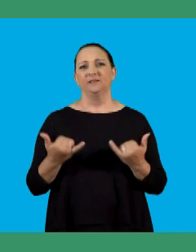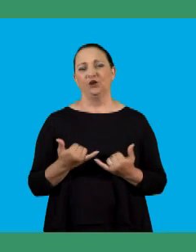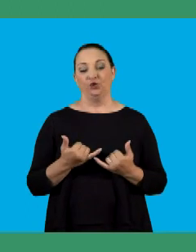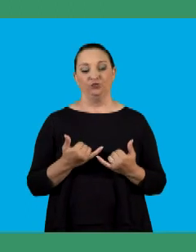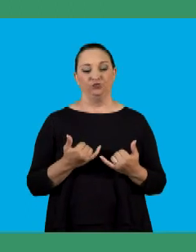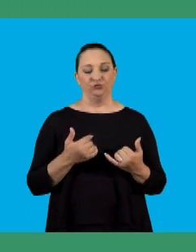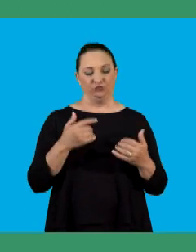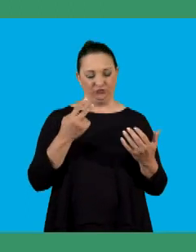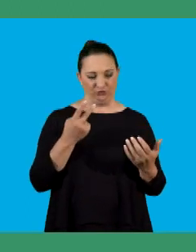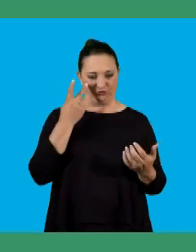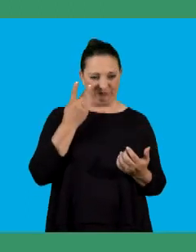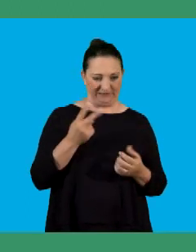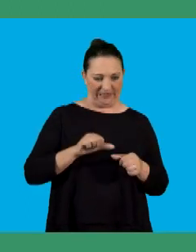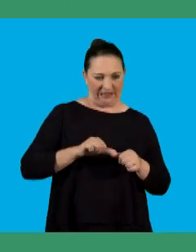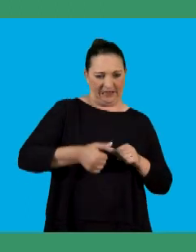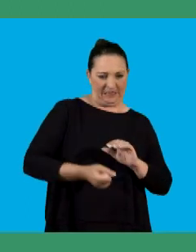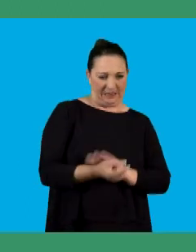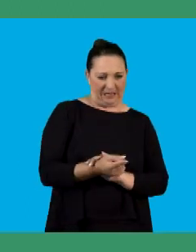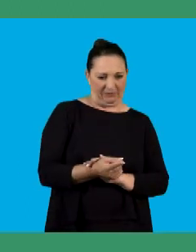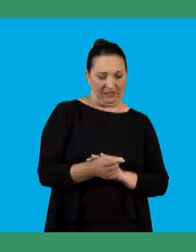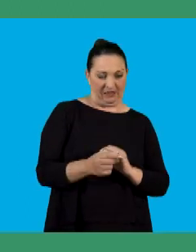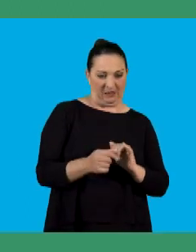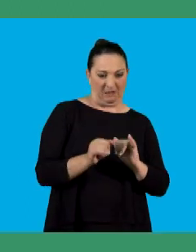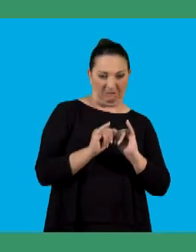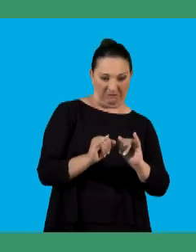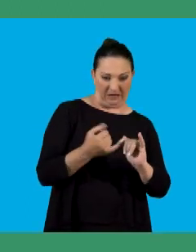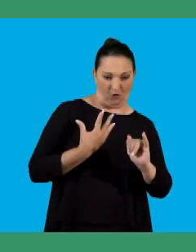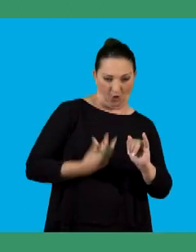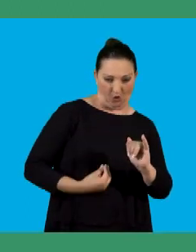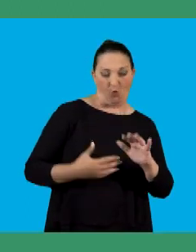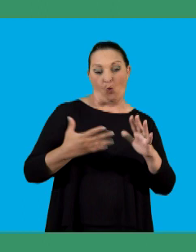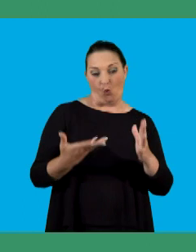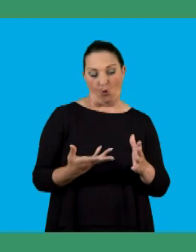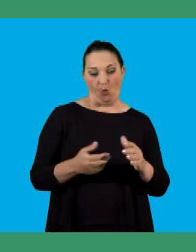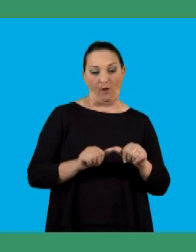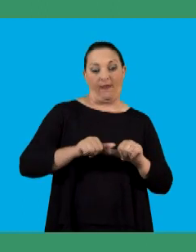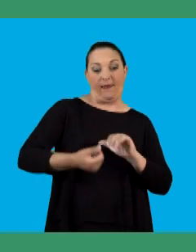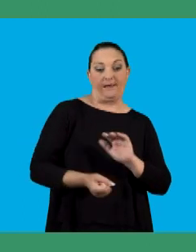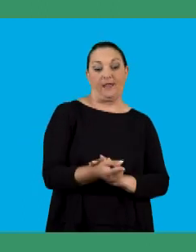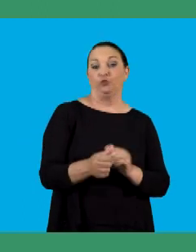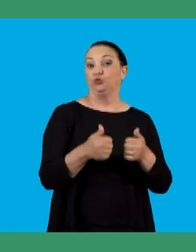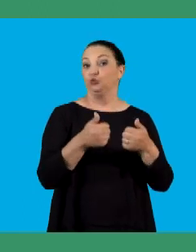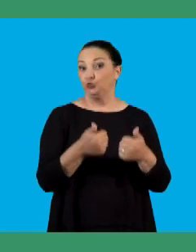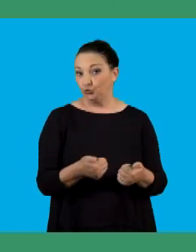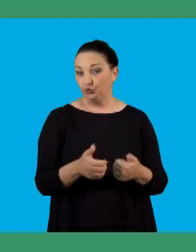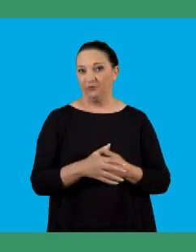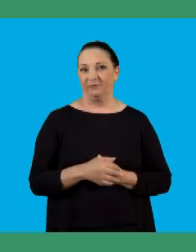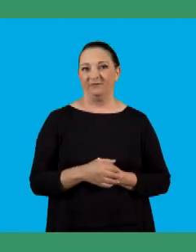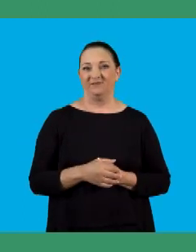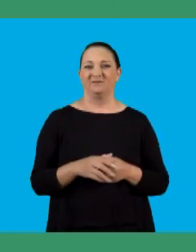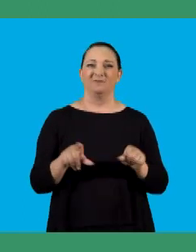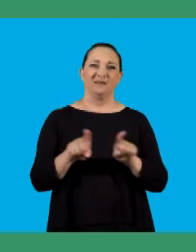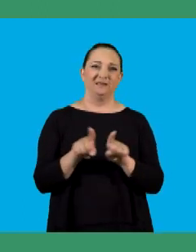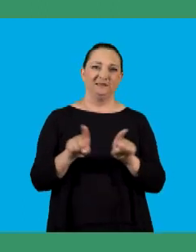something by looking at, is it going to cause harm or is it going to cause good? Now, for instance, if